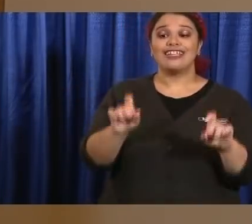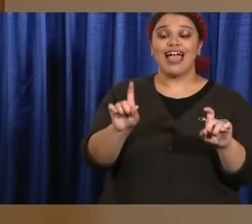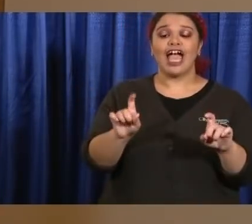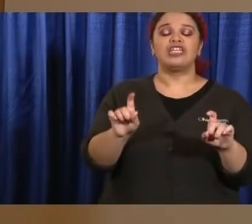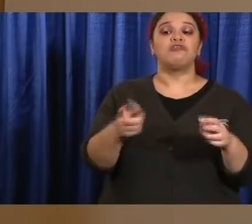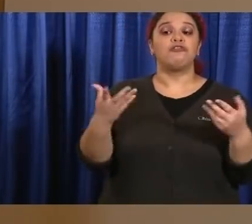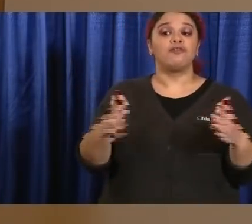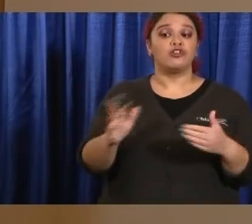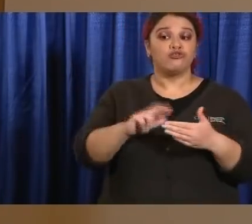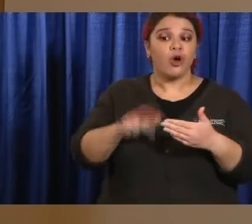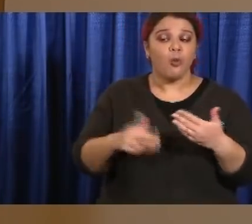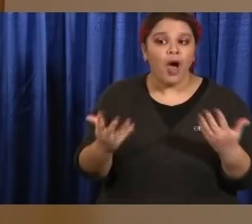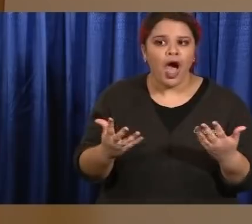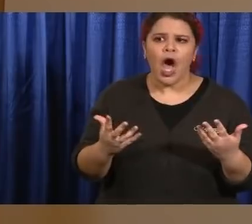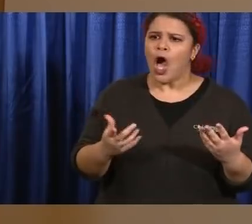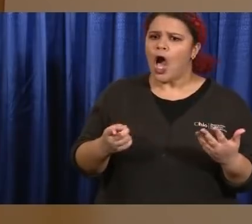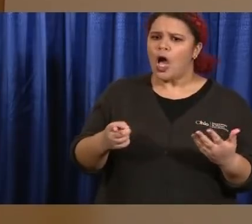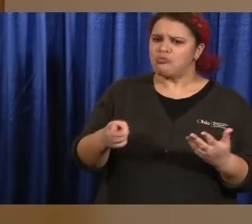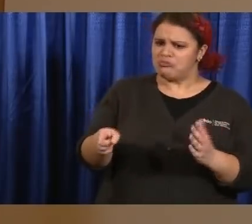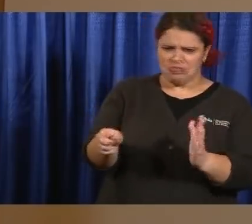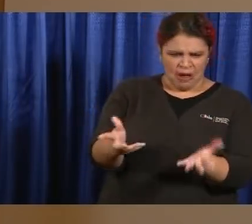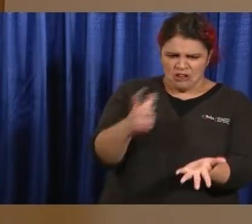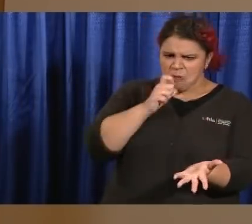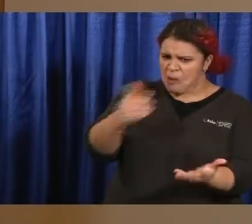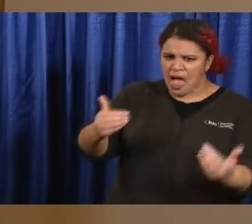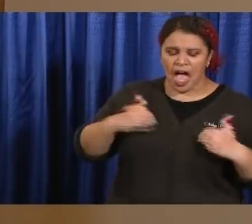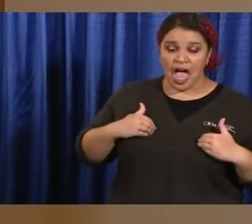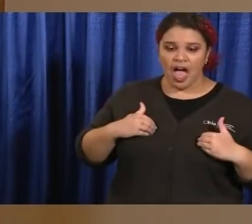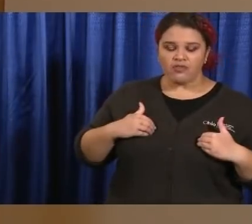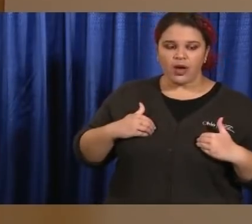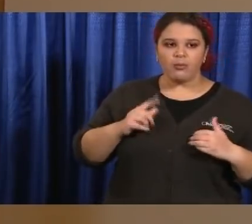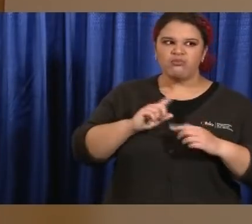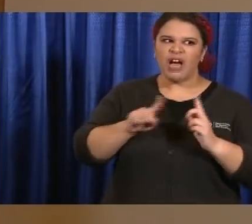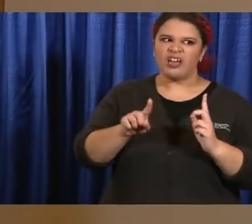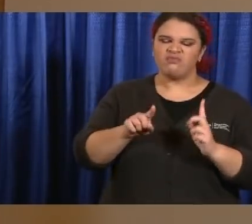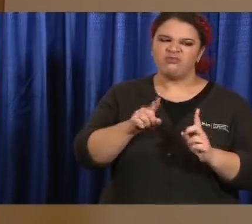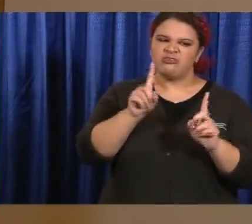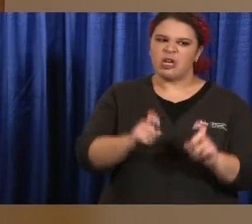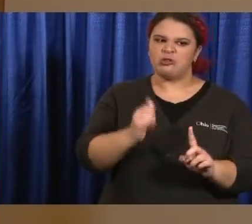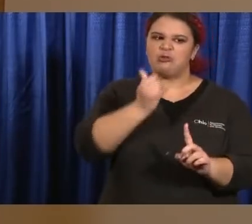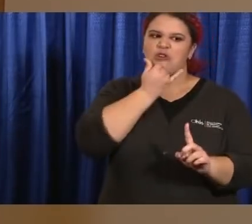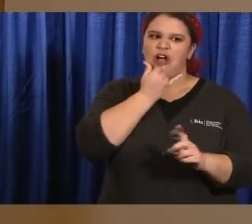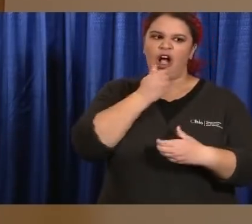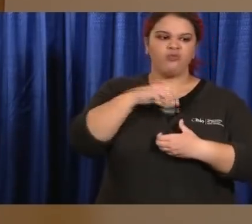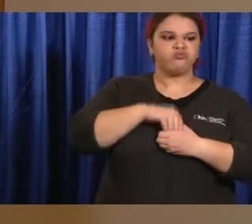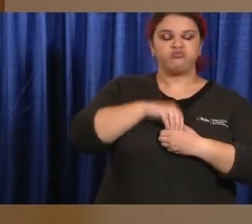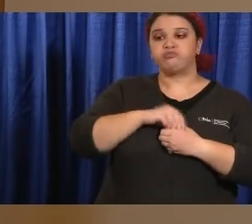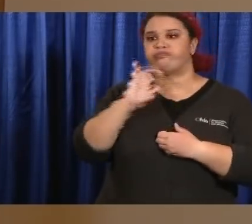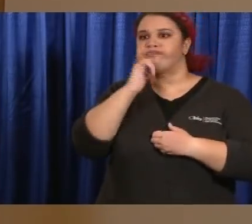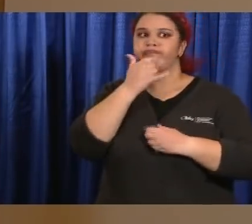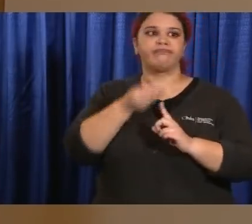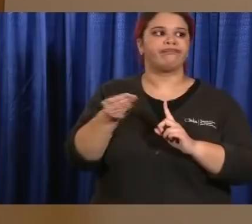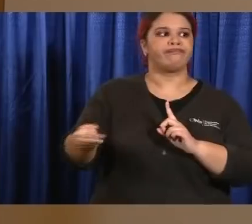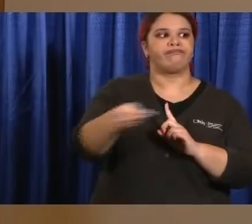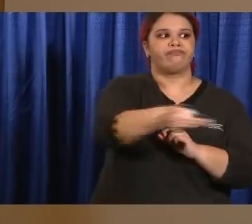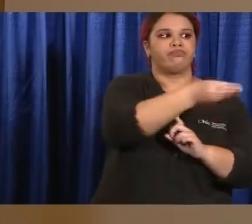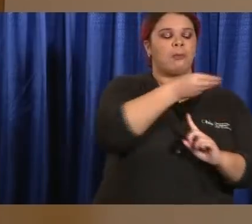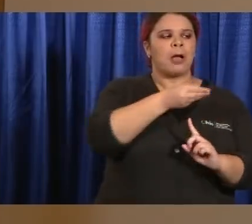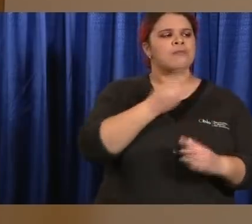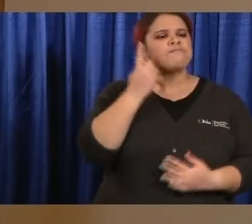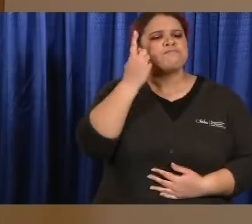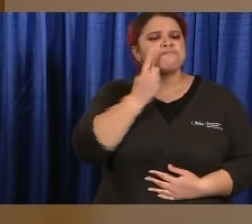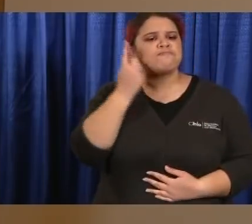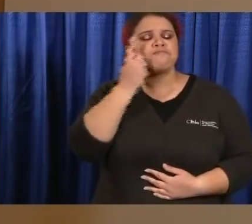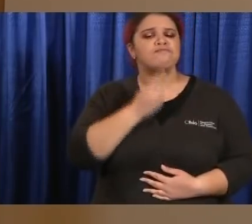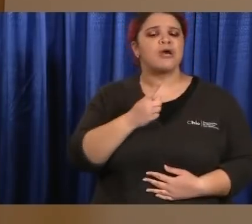have COVID-19 and they went about their business possibly infecting others. What percentage of false negatives has the Department of Health received, and